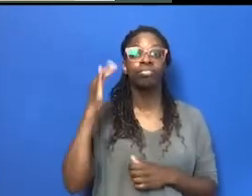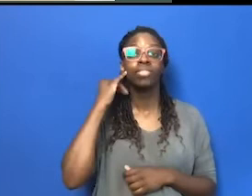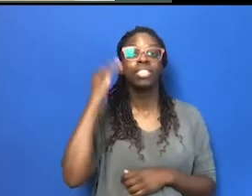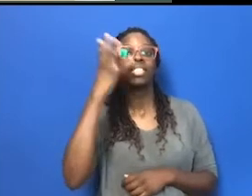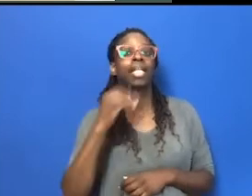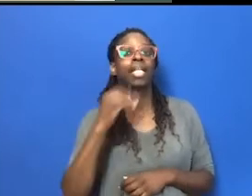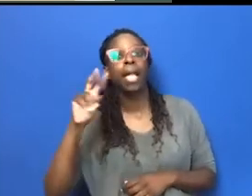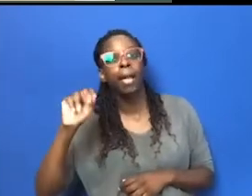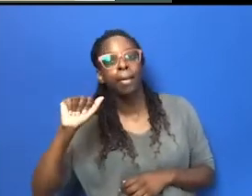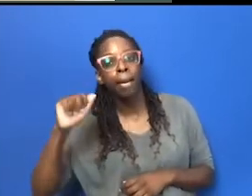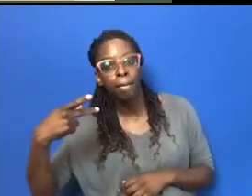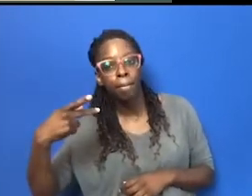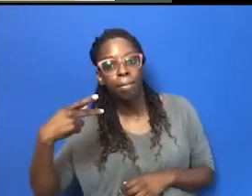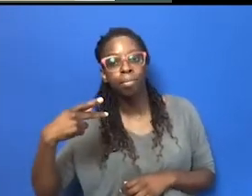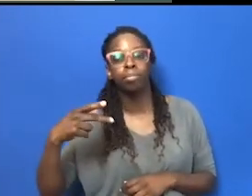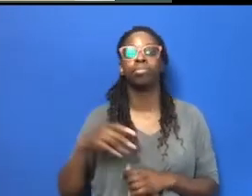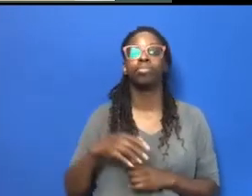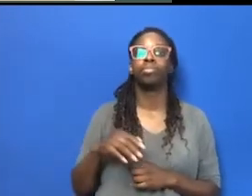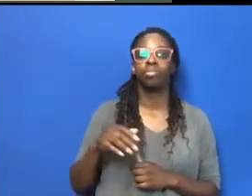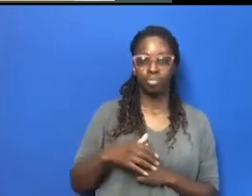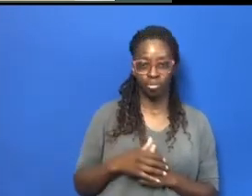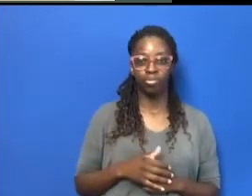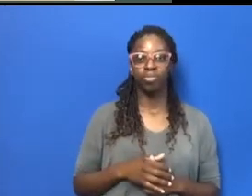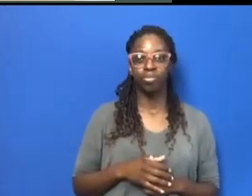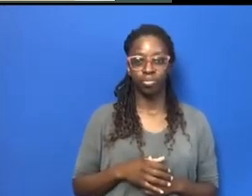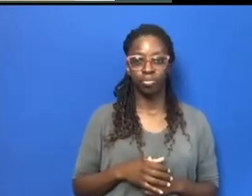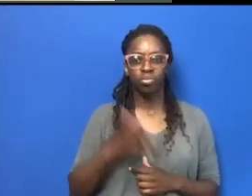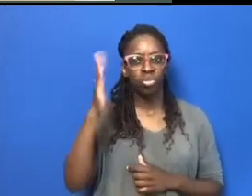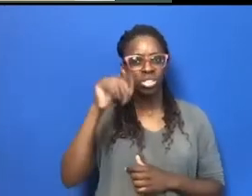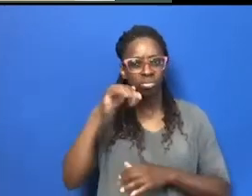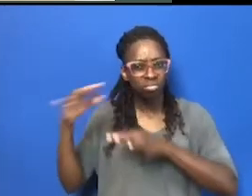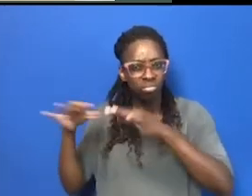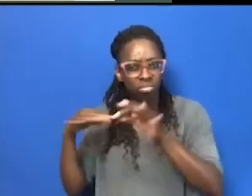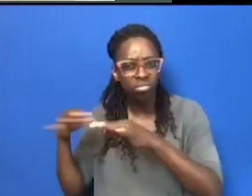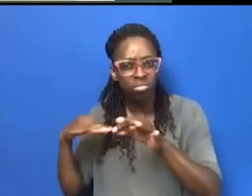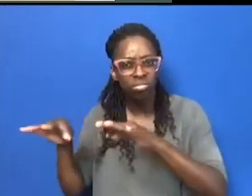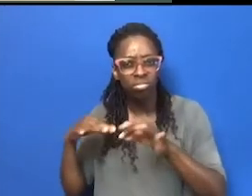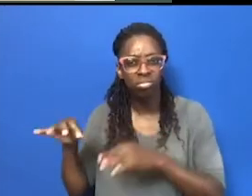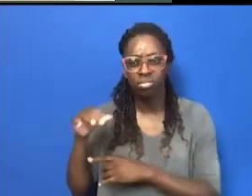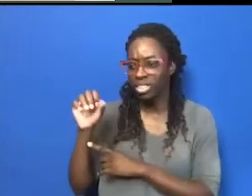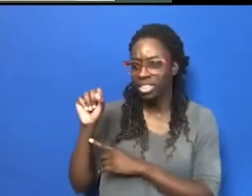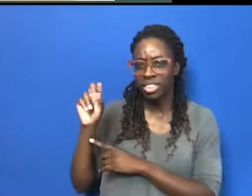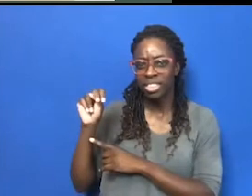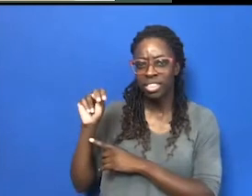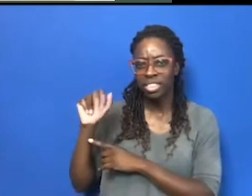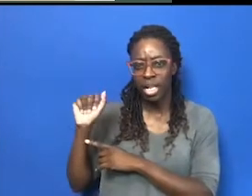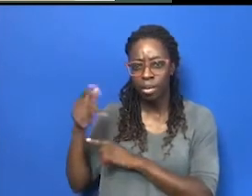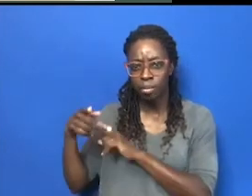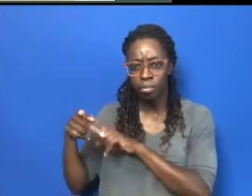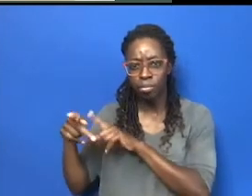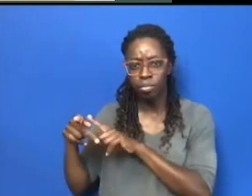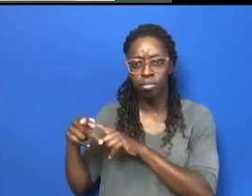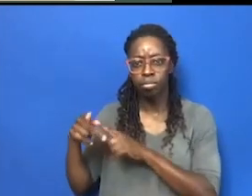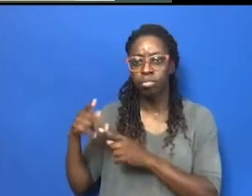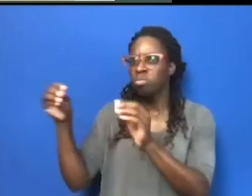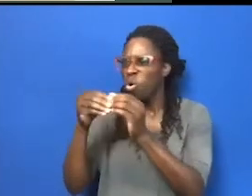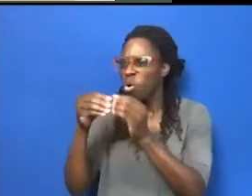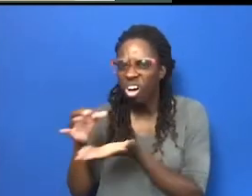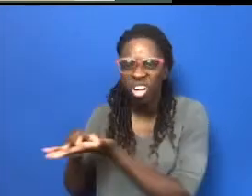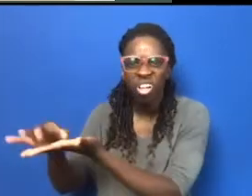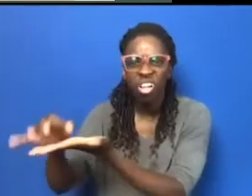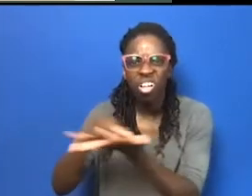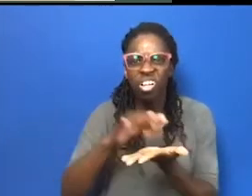a really great time to talk about like magnitude discrimination, such as who has more, who has less, how many do you have. Working on just those beginning